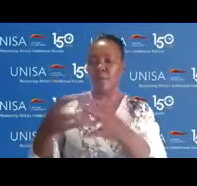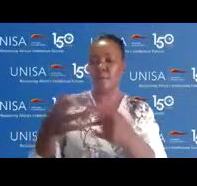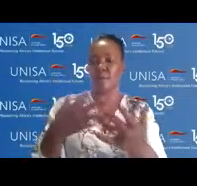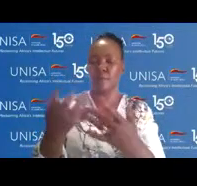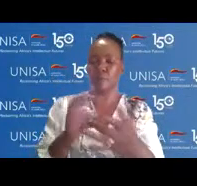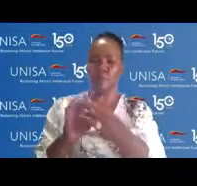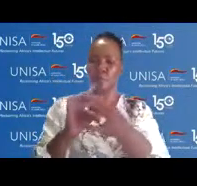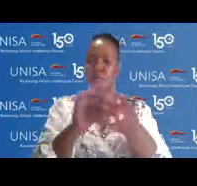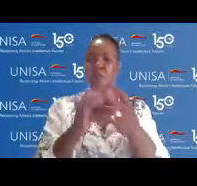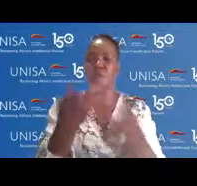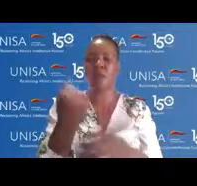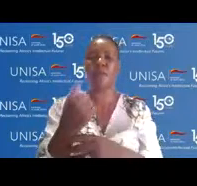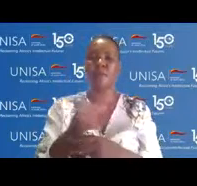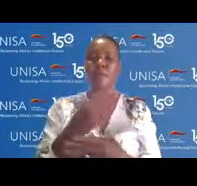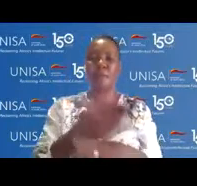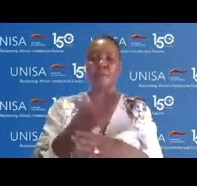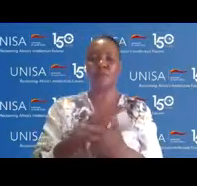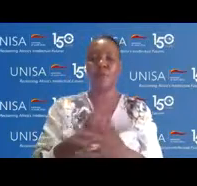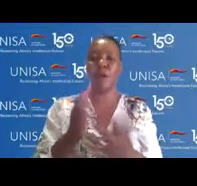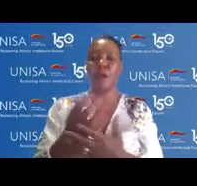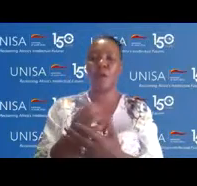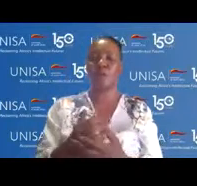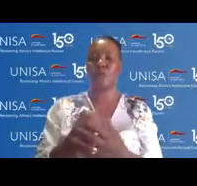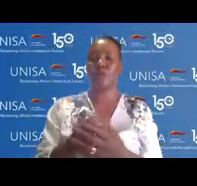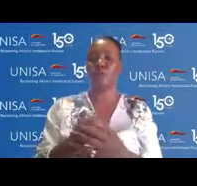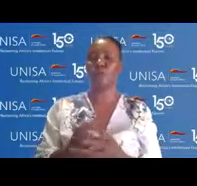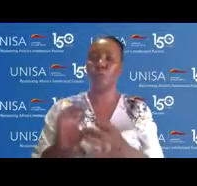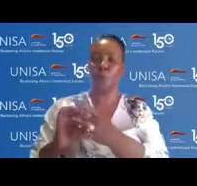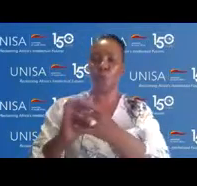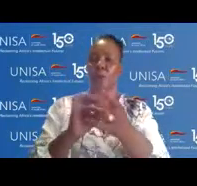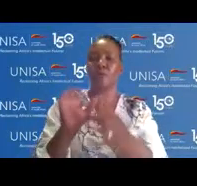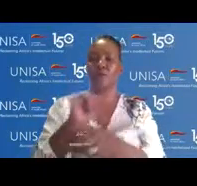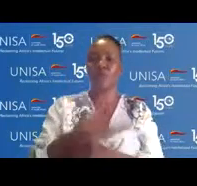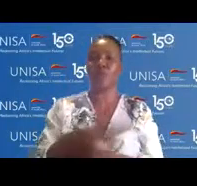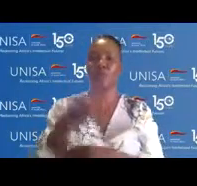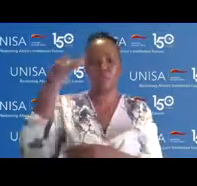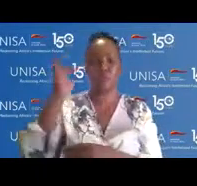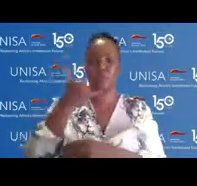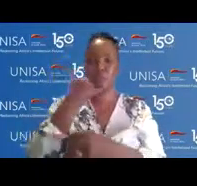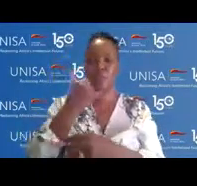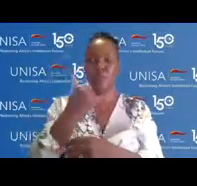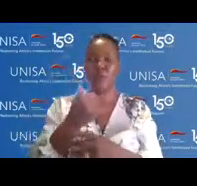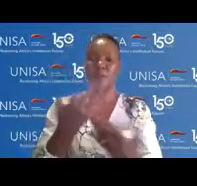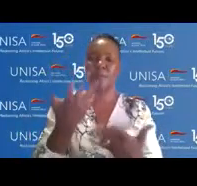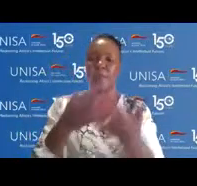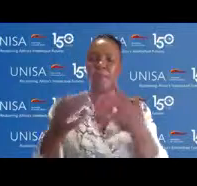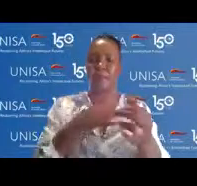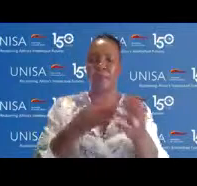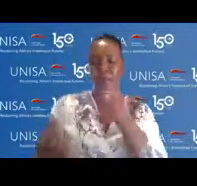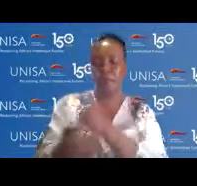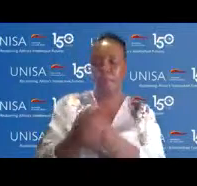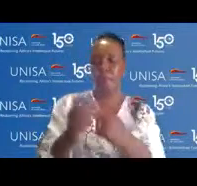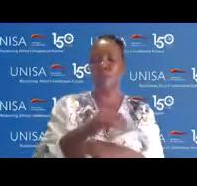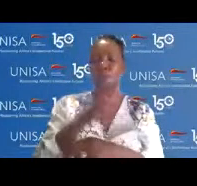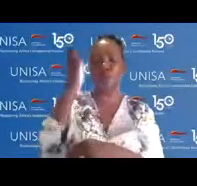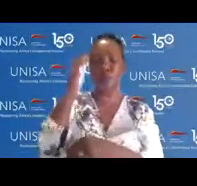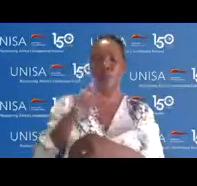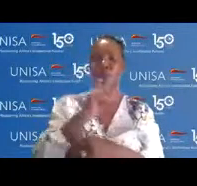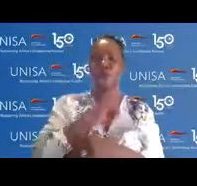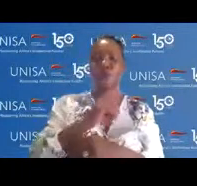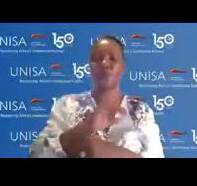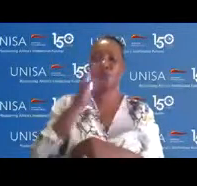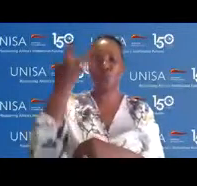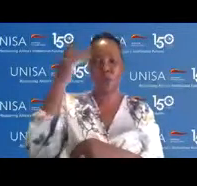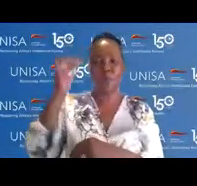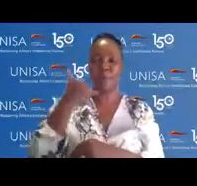to hotspot. So in case it just happens that it goes down, that you can easily use your cell phone to do that.